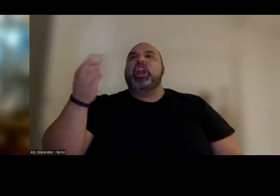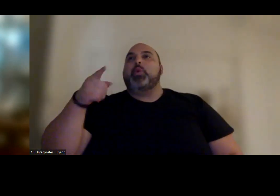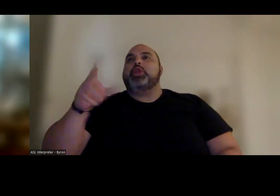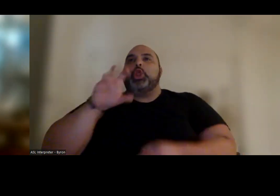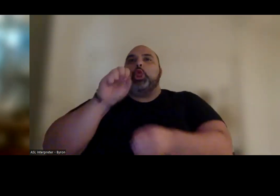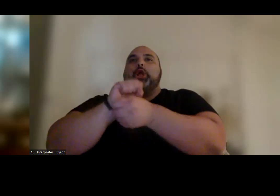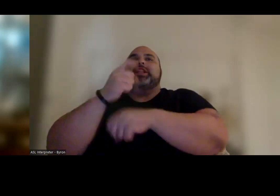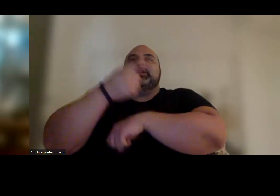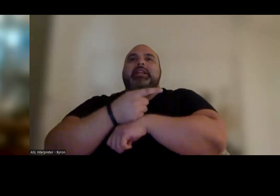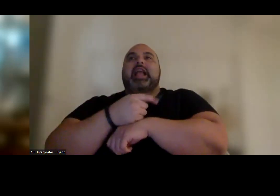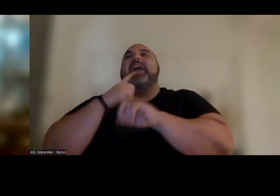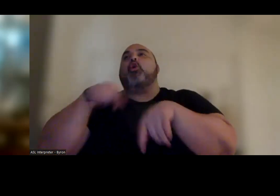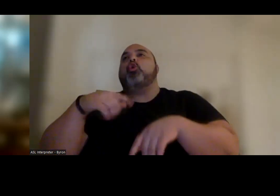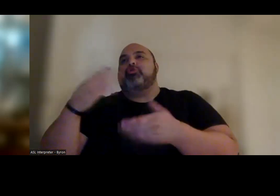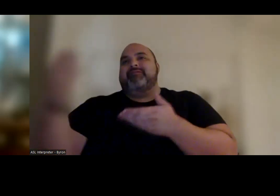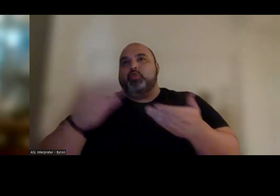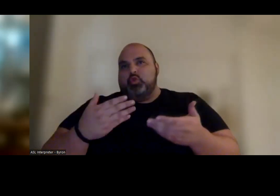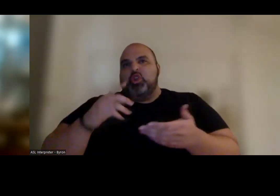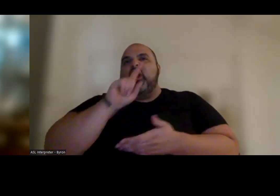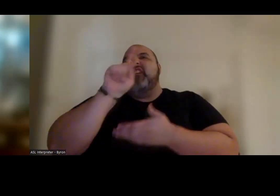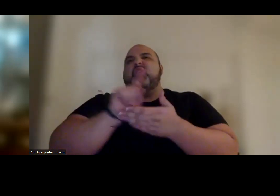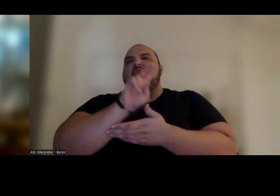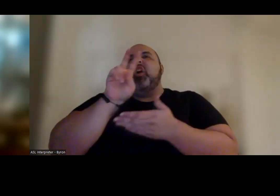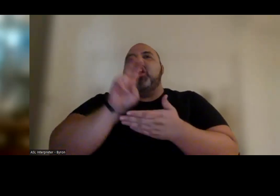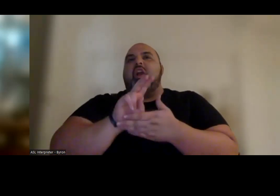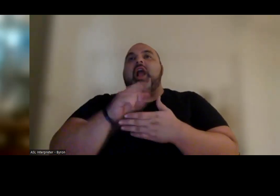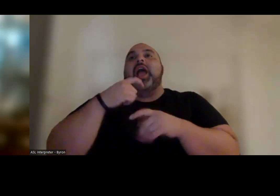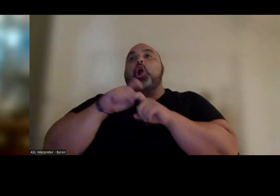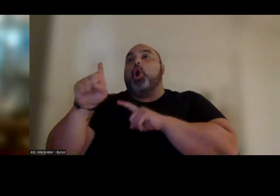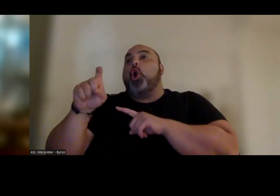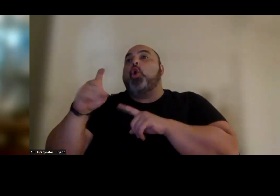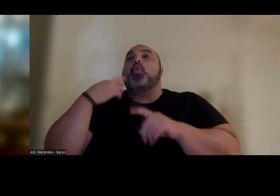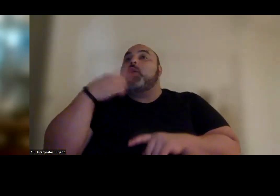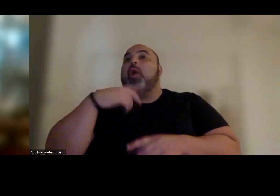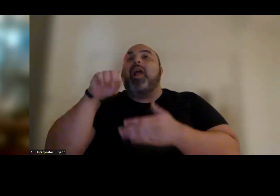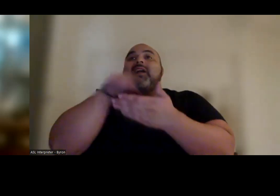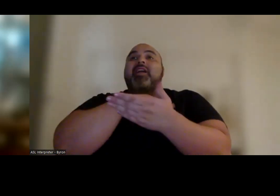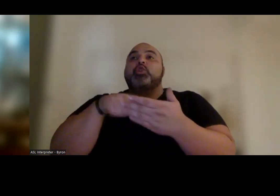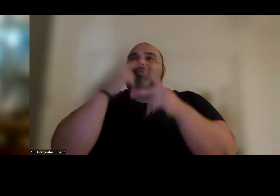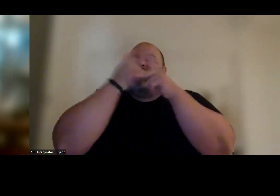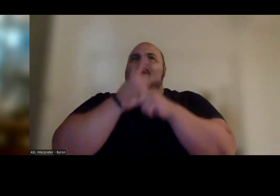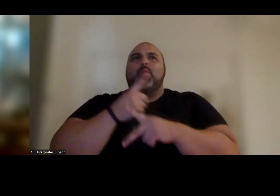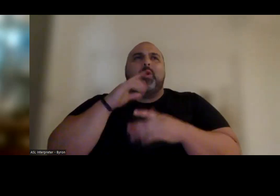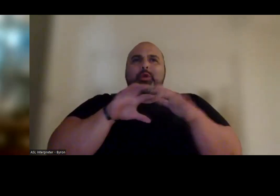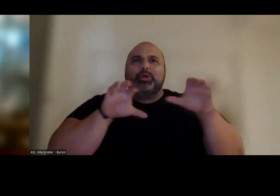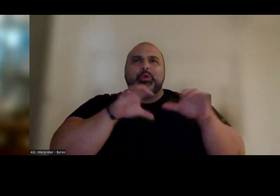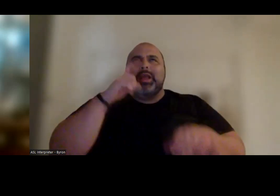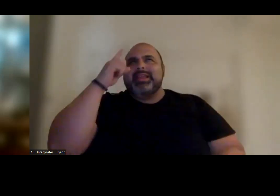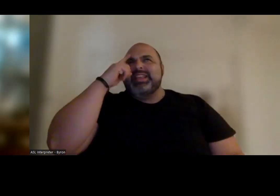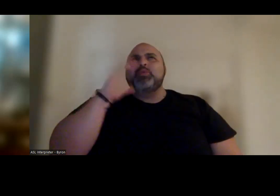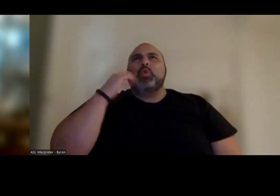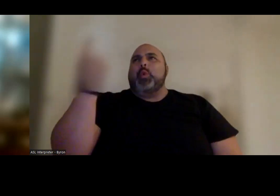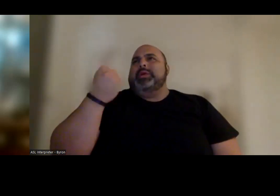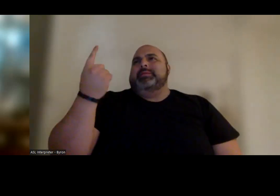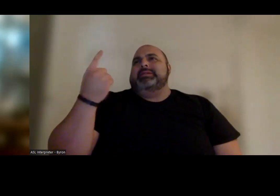takeout. And a couple of hours later, I had to call the restaurant and cancel. I had to figure out what I was going to do, thinking it was only going to be